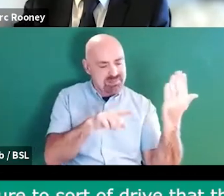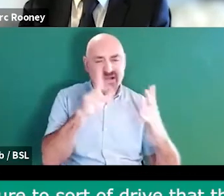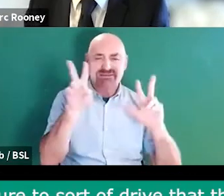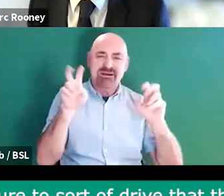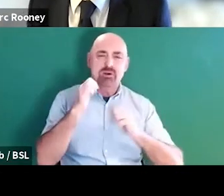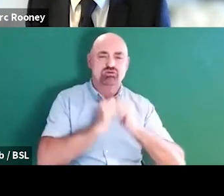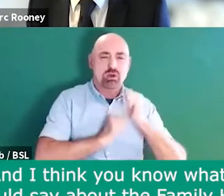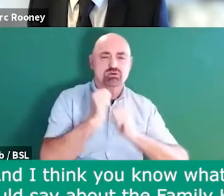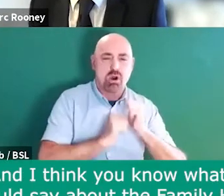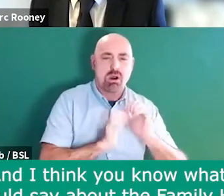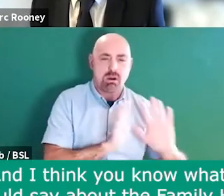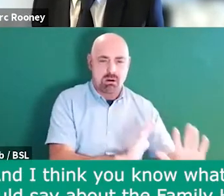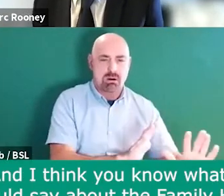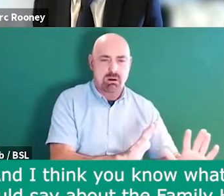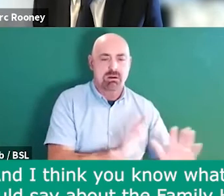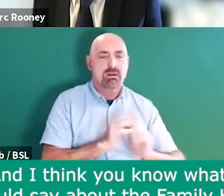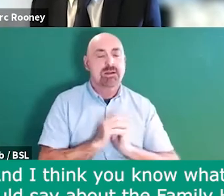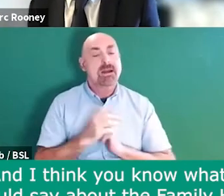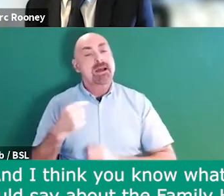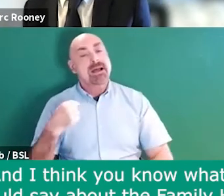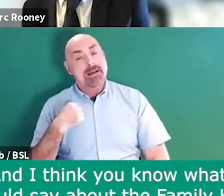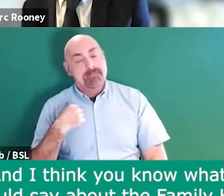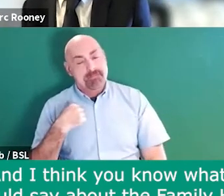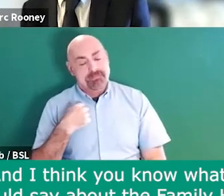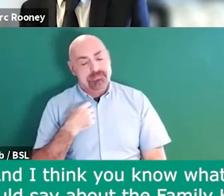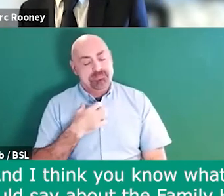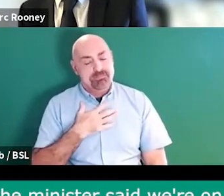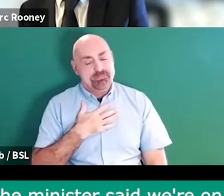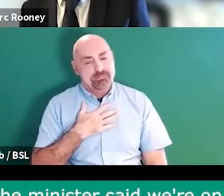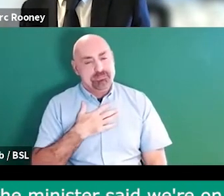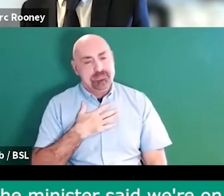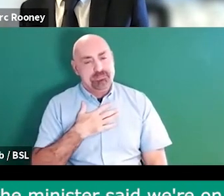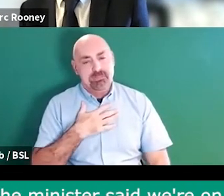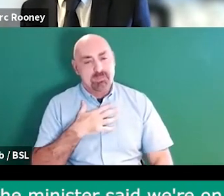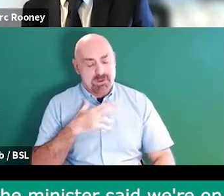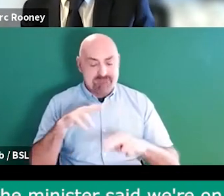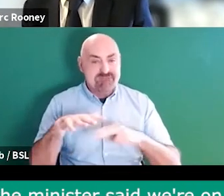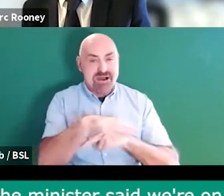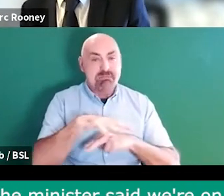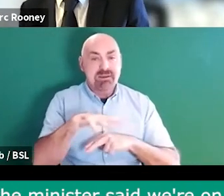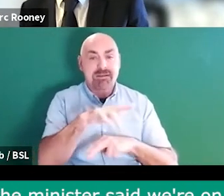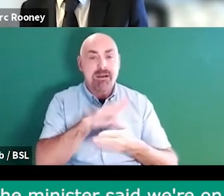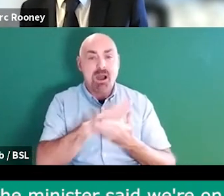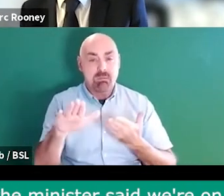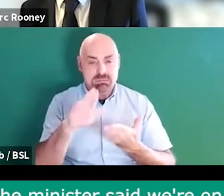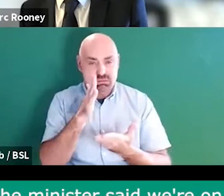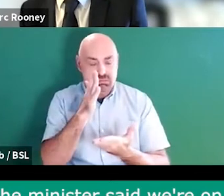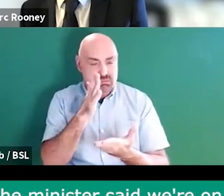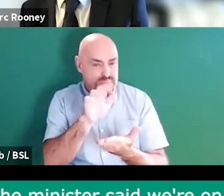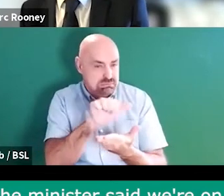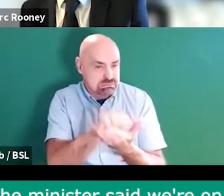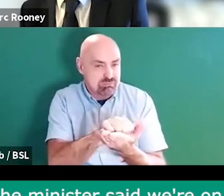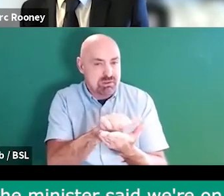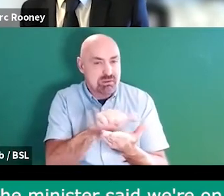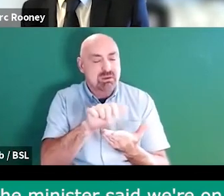drive that through. And I think, you know, what I would say about the family hubs work, I think we've all said, Minister said this, like, well, you know,